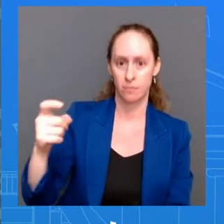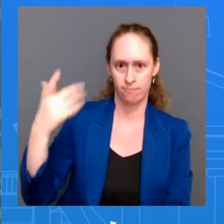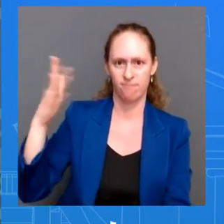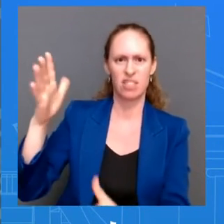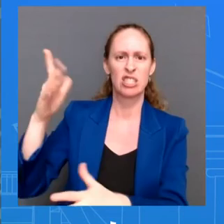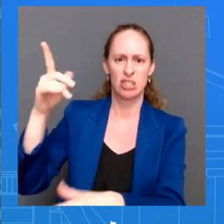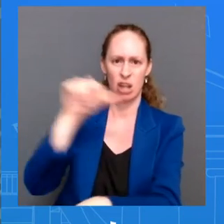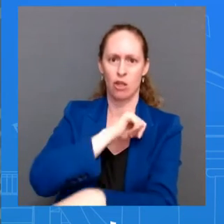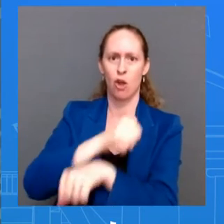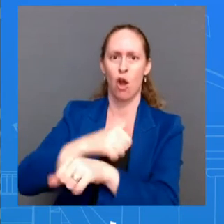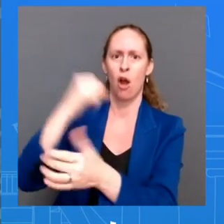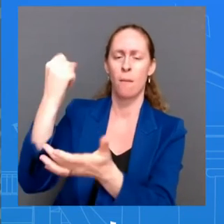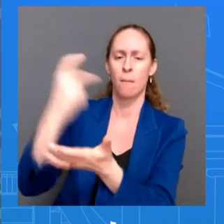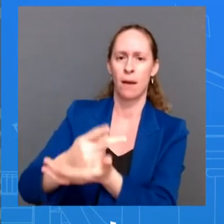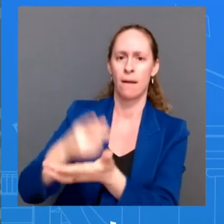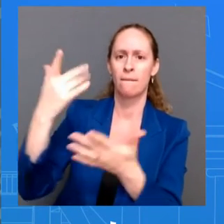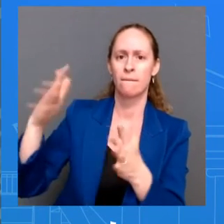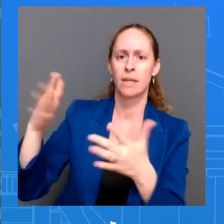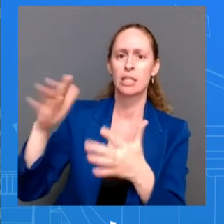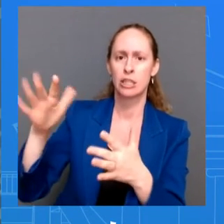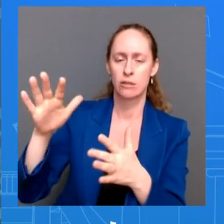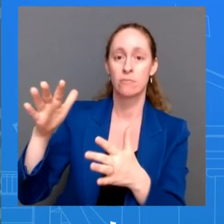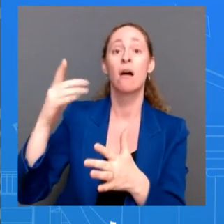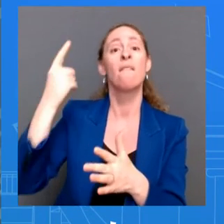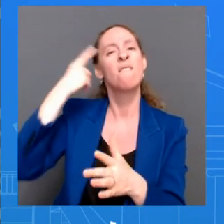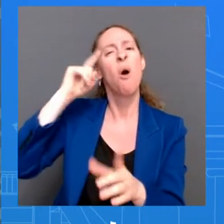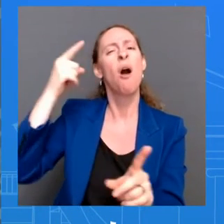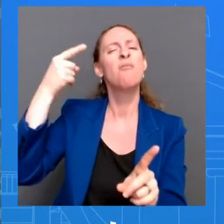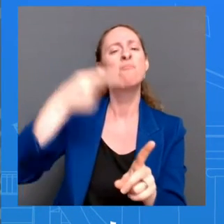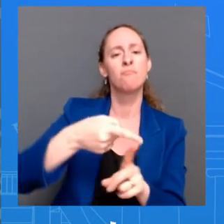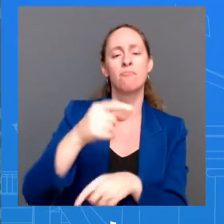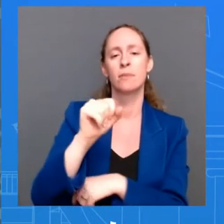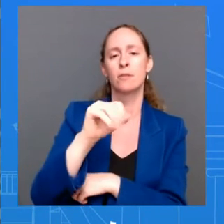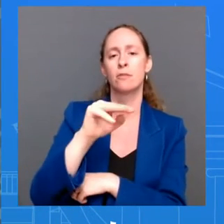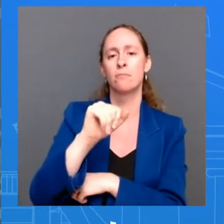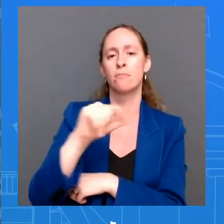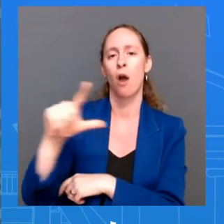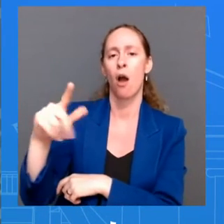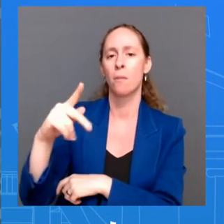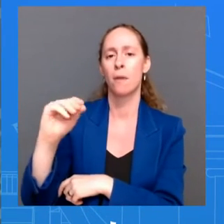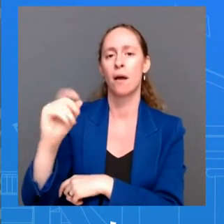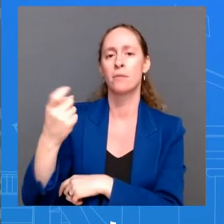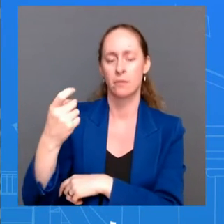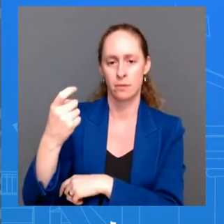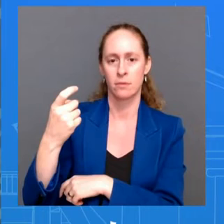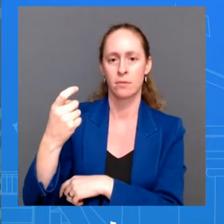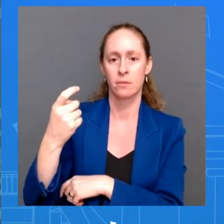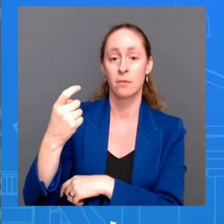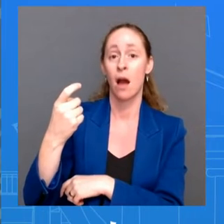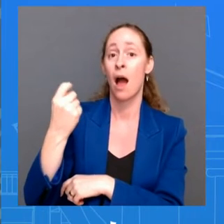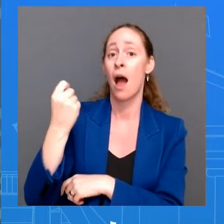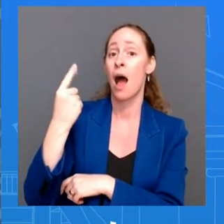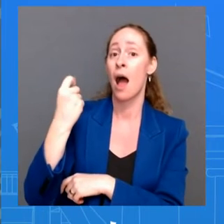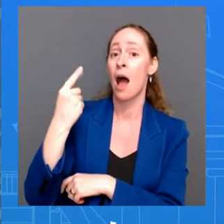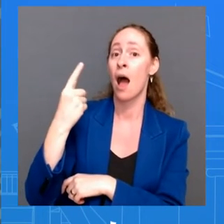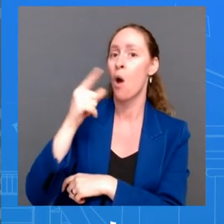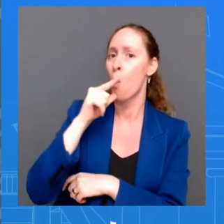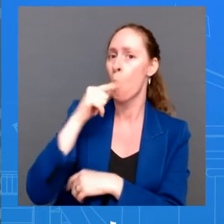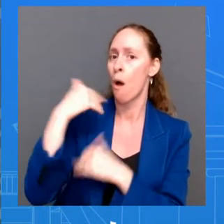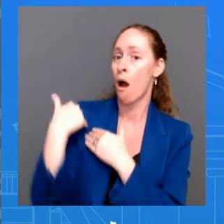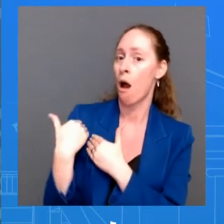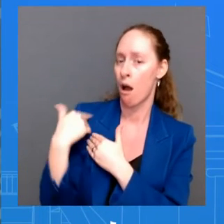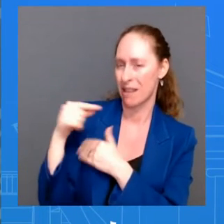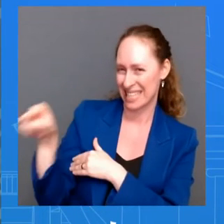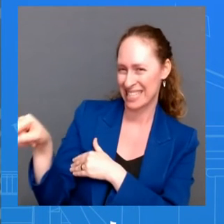so it is up to a doctor who is looking to prescribe that TPOX. They should reach out to the CDC if they feel that that is